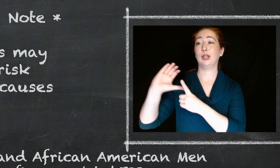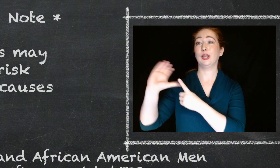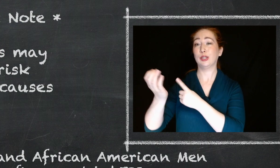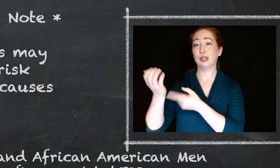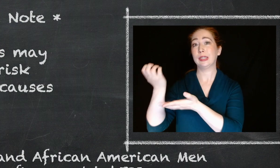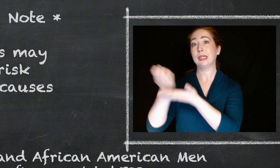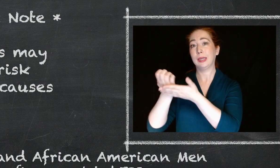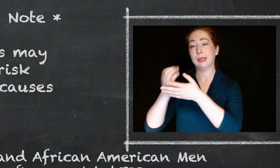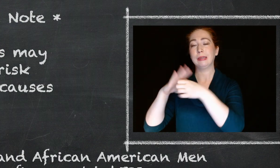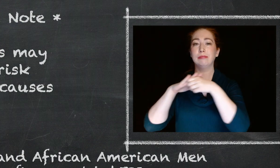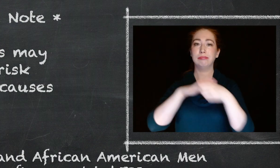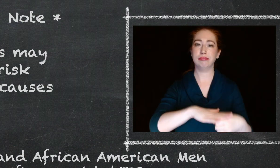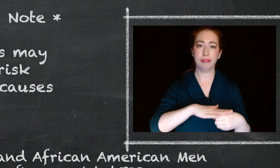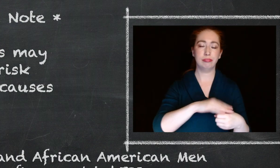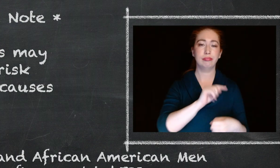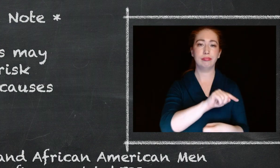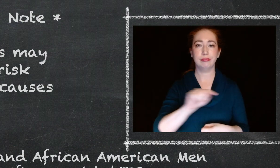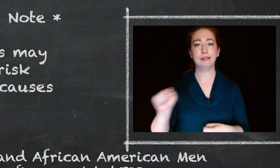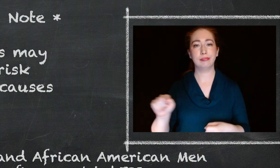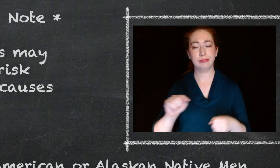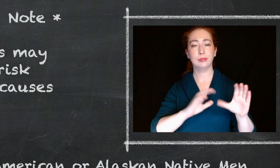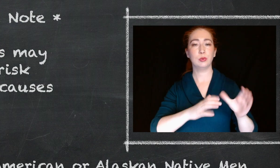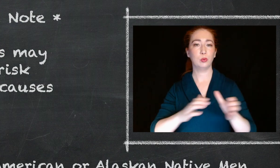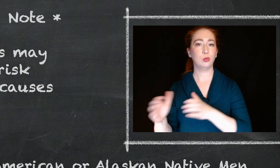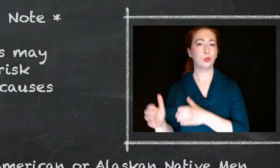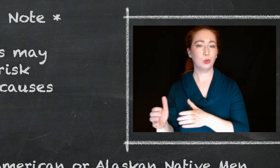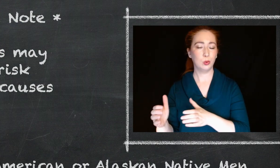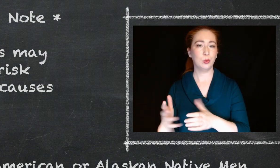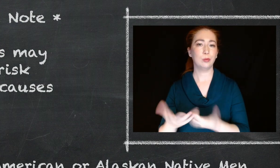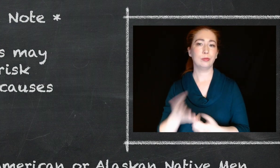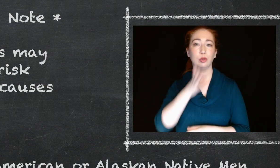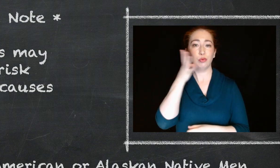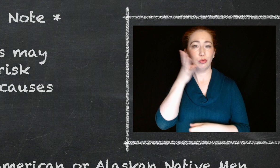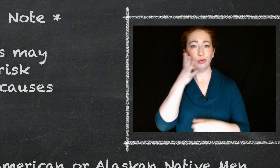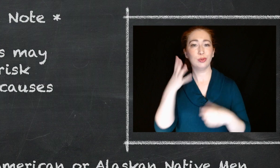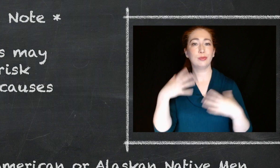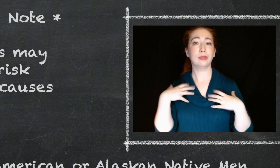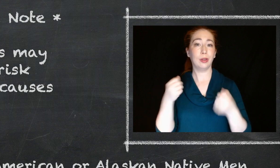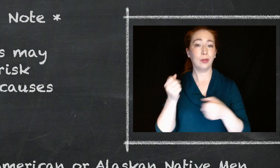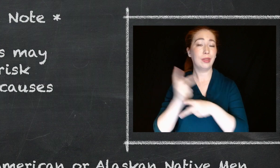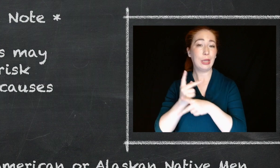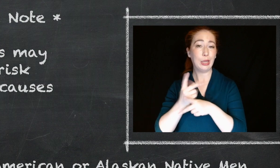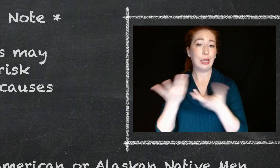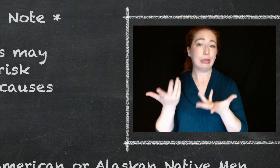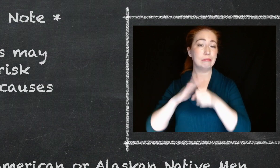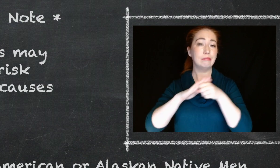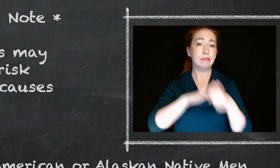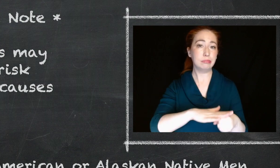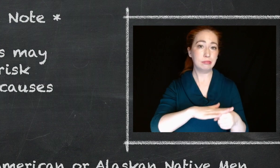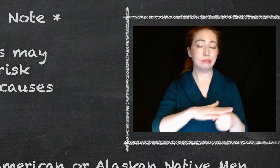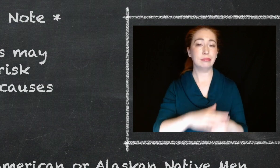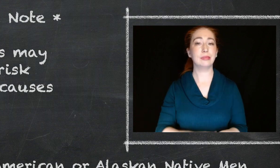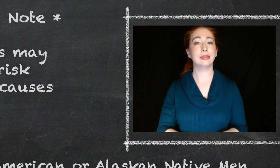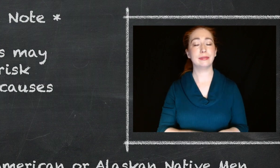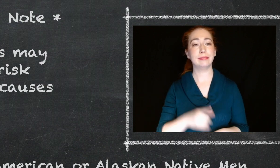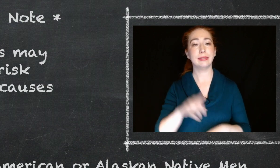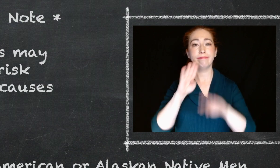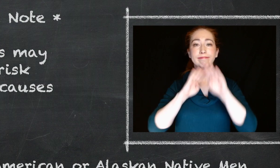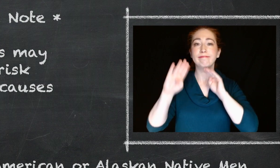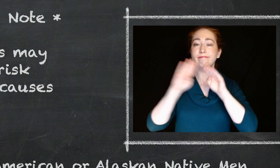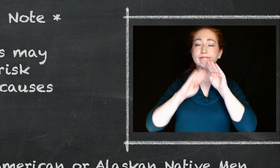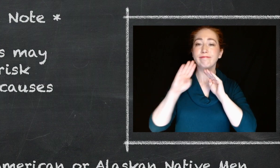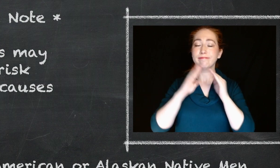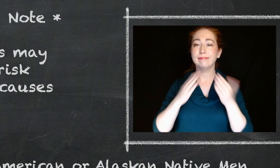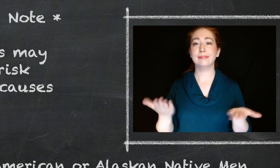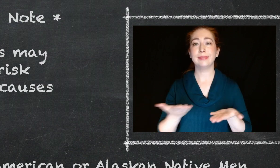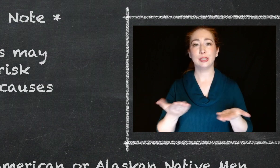to experience TBI in those settings. These risks for Native American and Alaskan Native men and Black and African